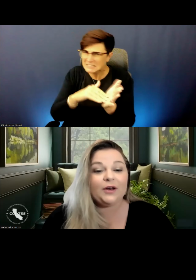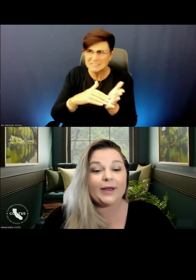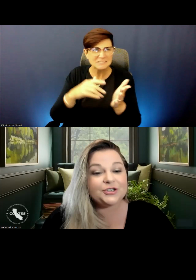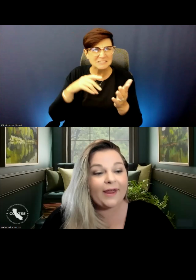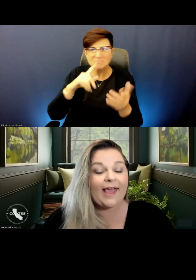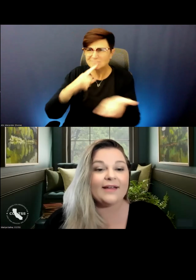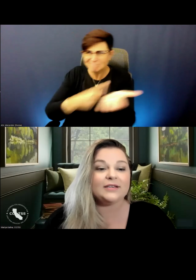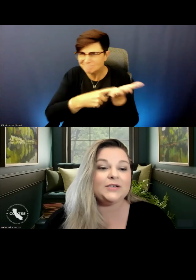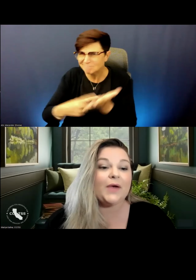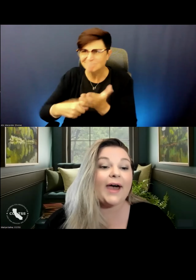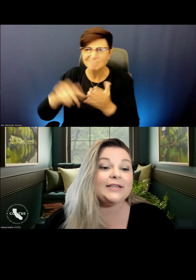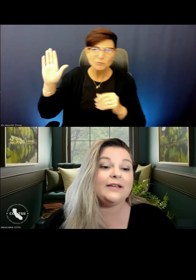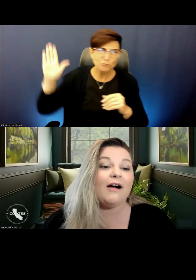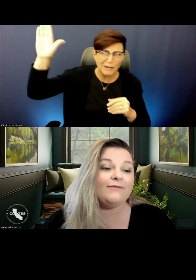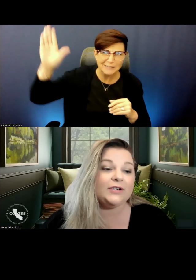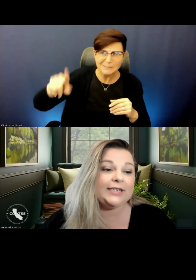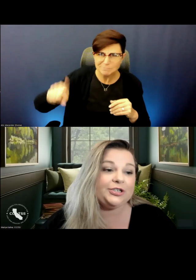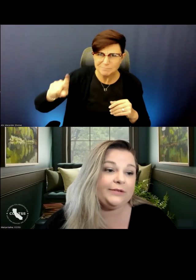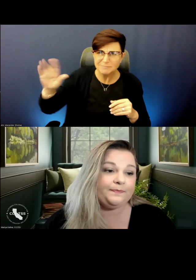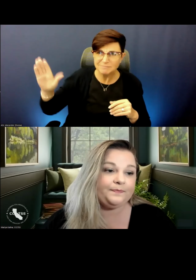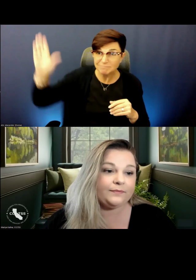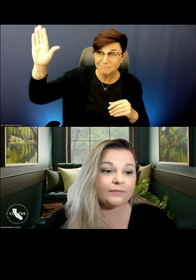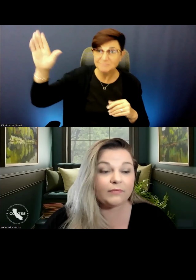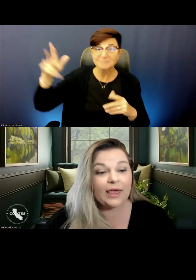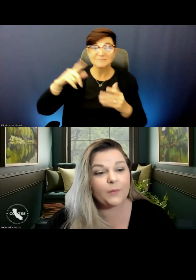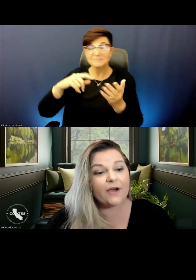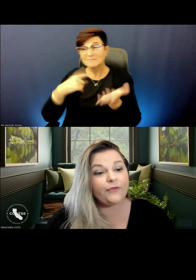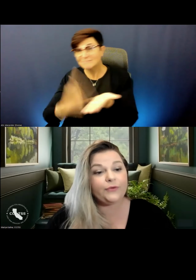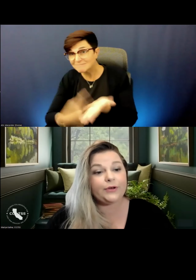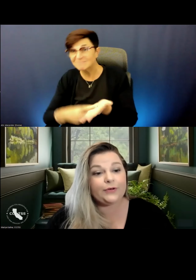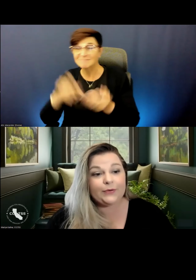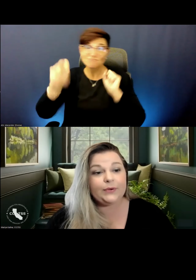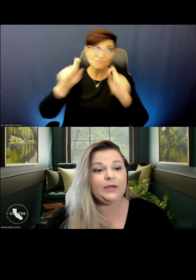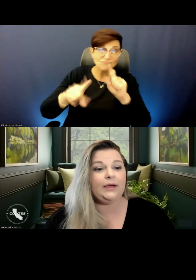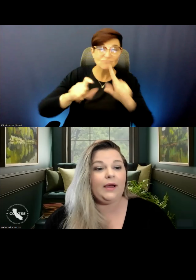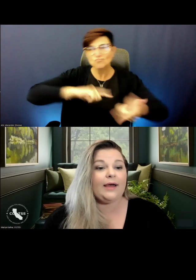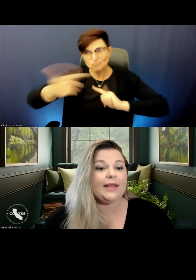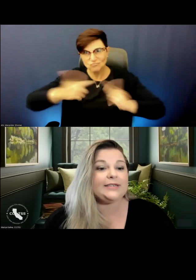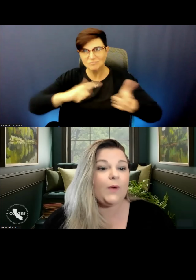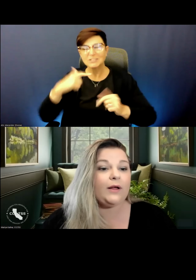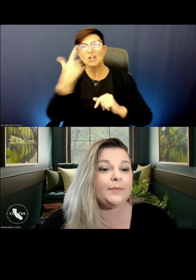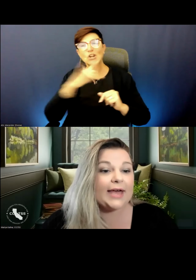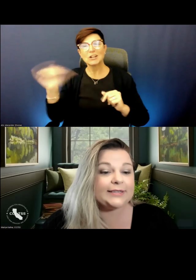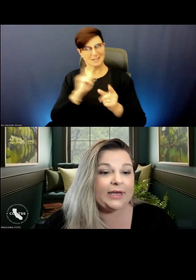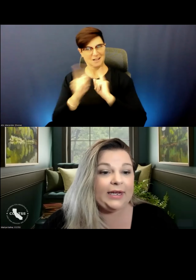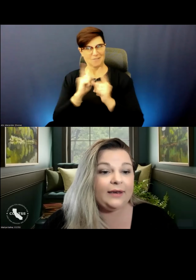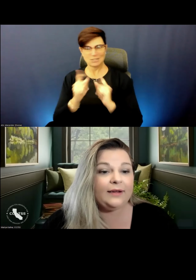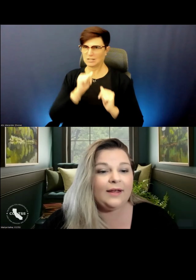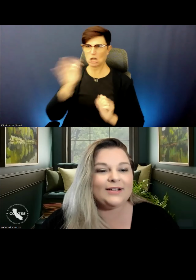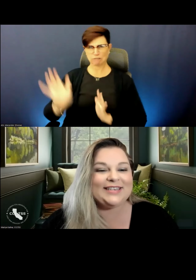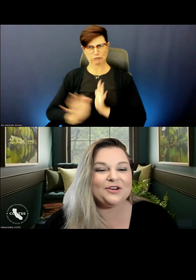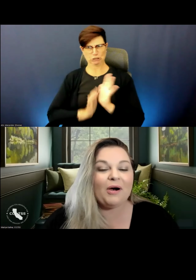course, feel free to raise your hand to add to the conversation. And without further ado, I'd like to welcome